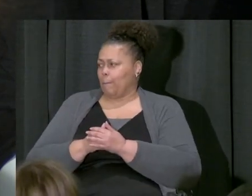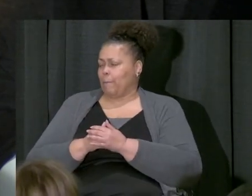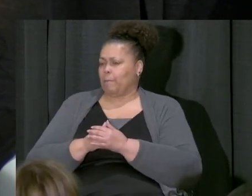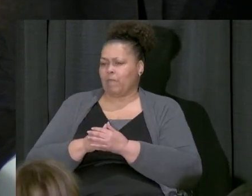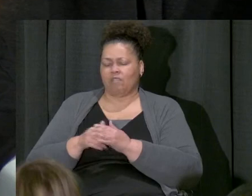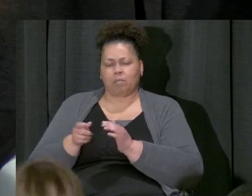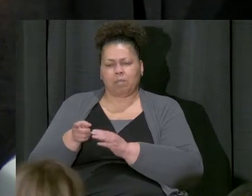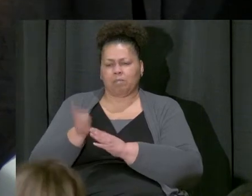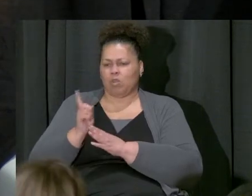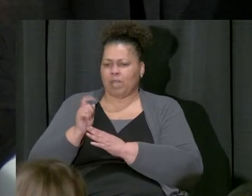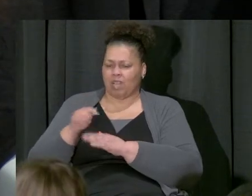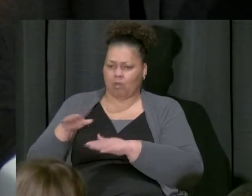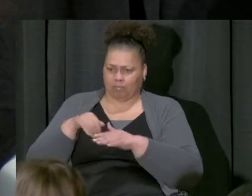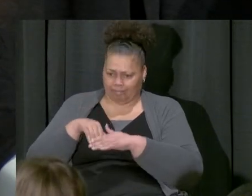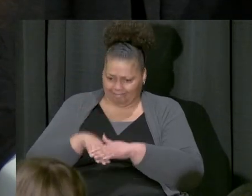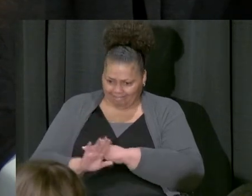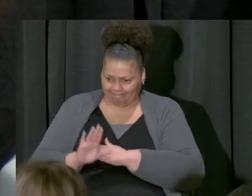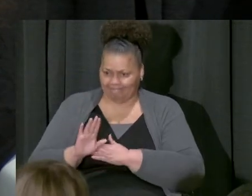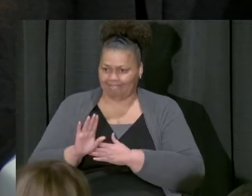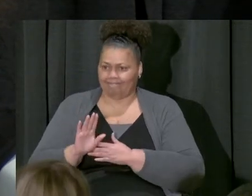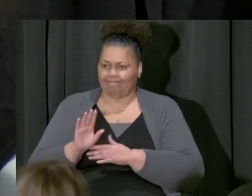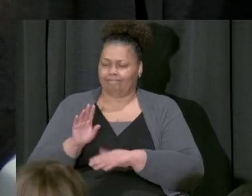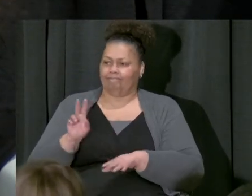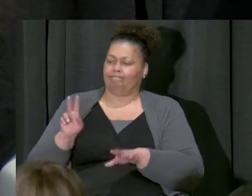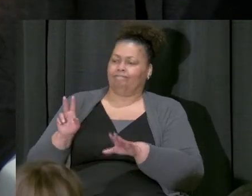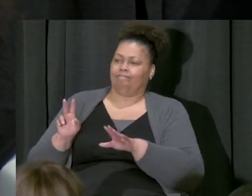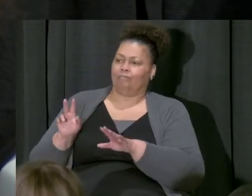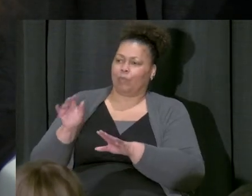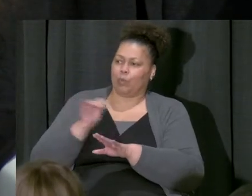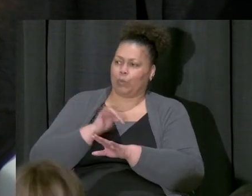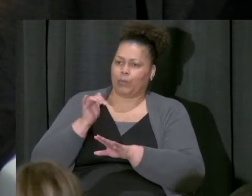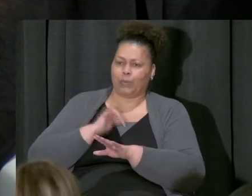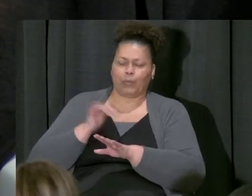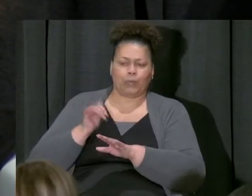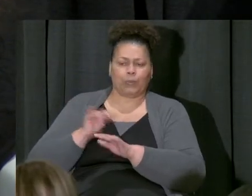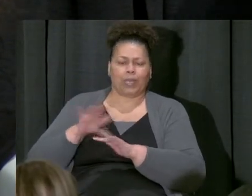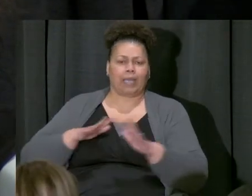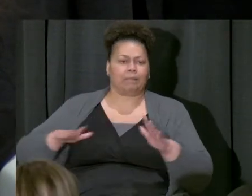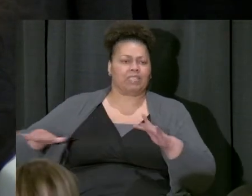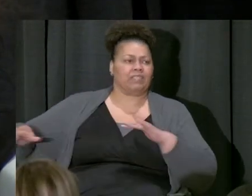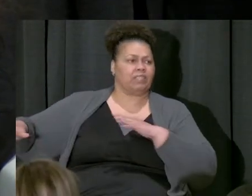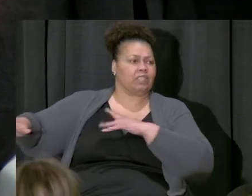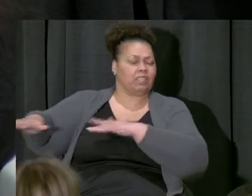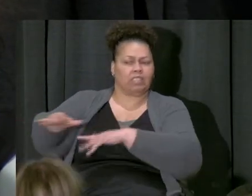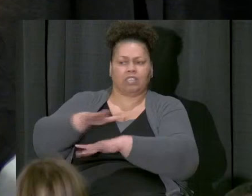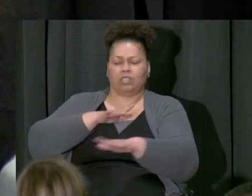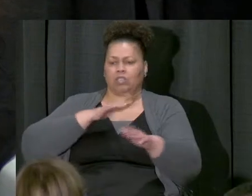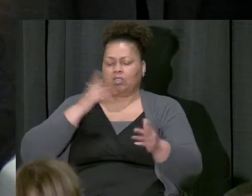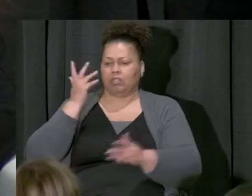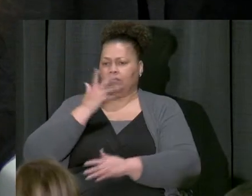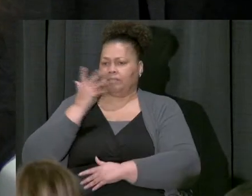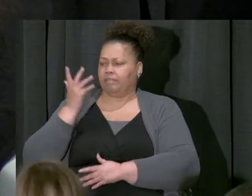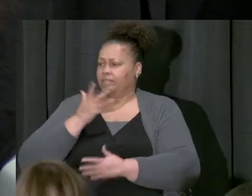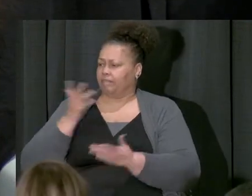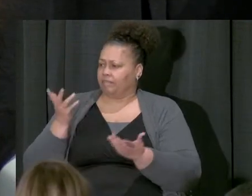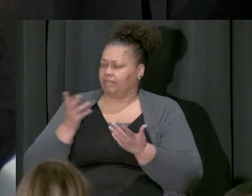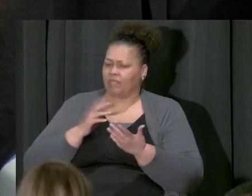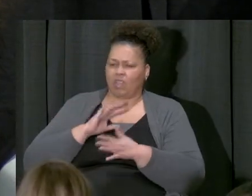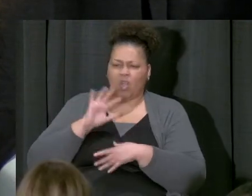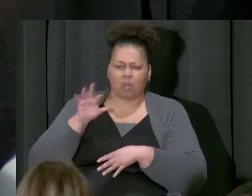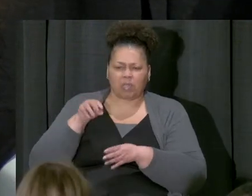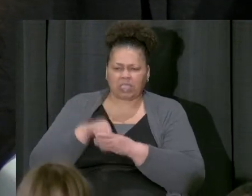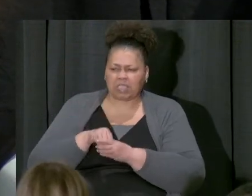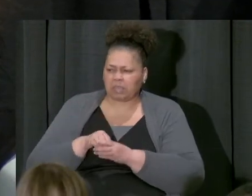moment that I walked in here, there's just such an incredible atmosphere, you know, amongst all the